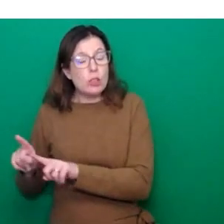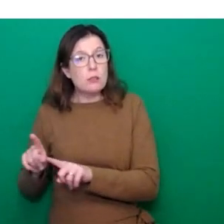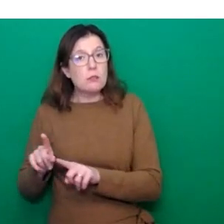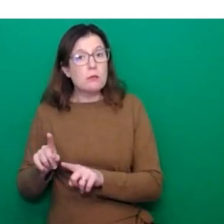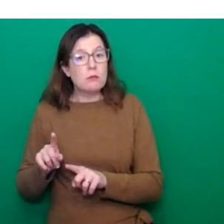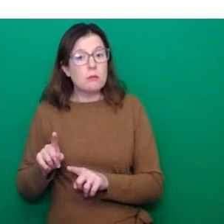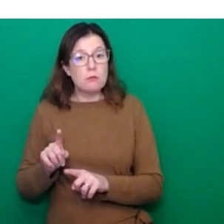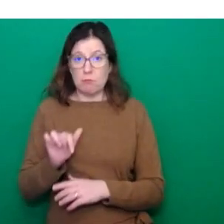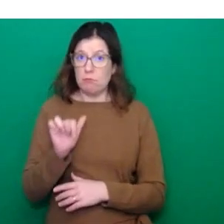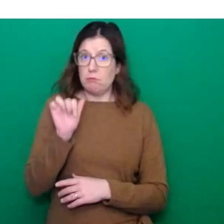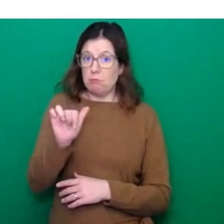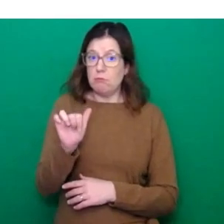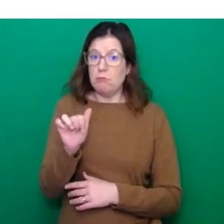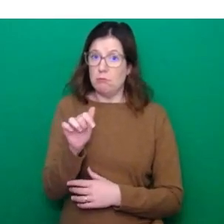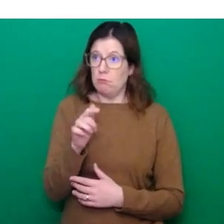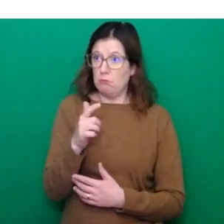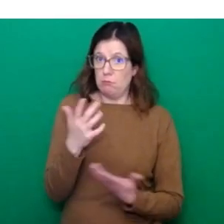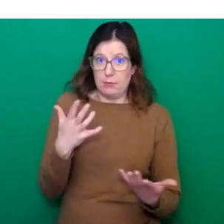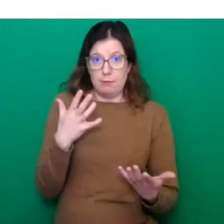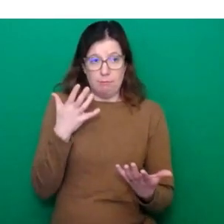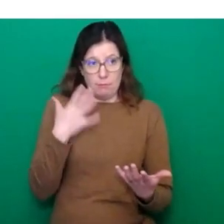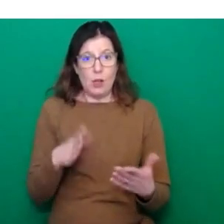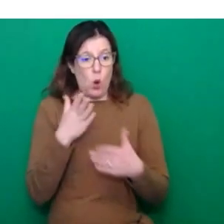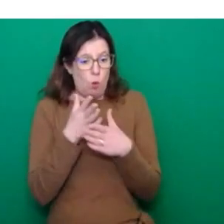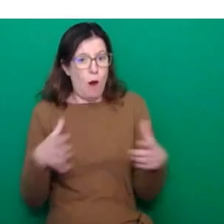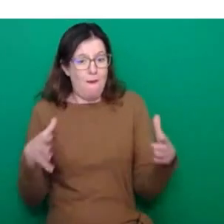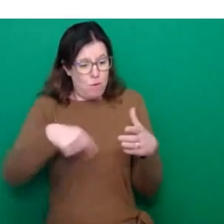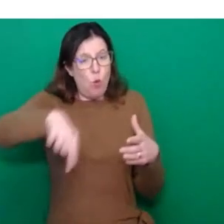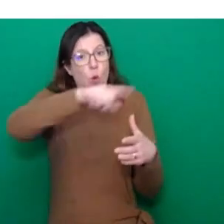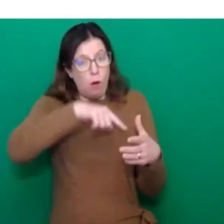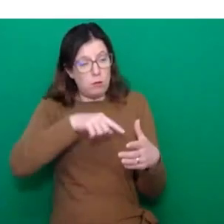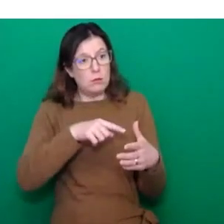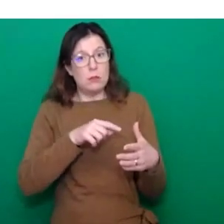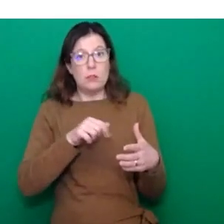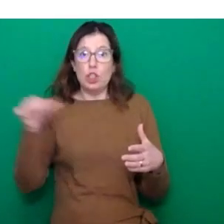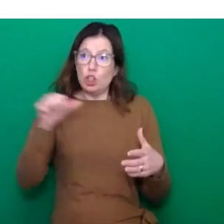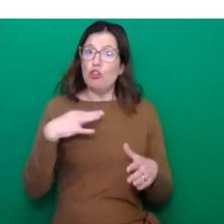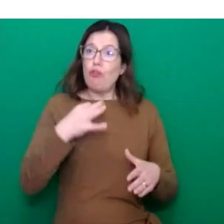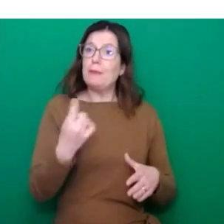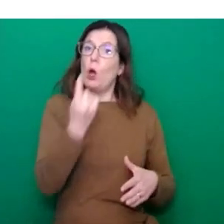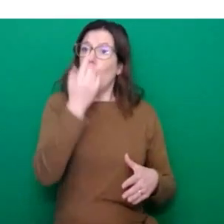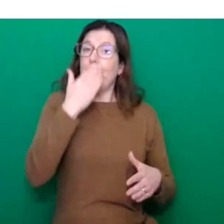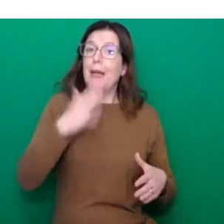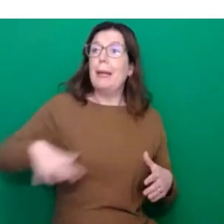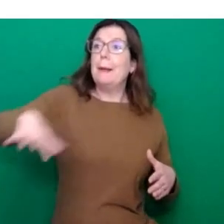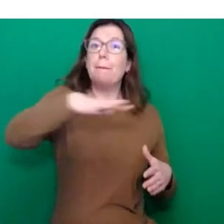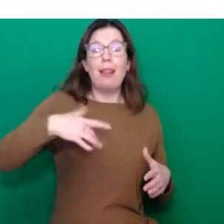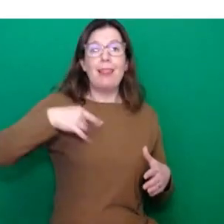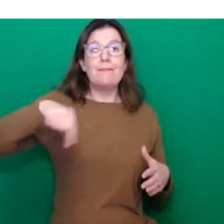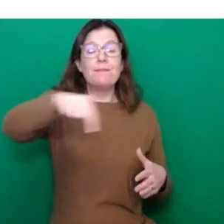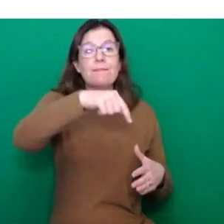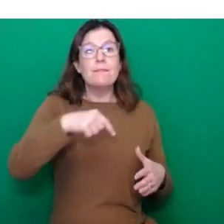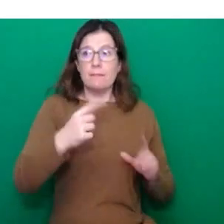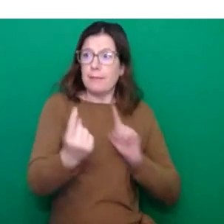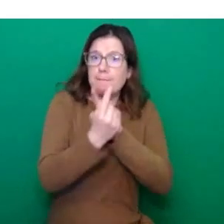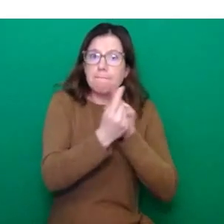you rightly said how important that is, that the workforce represents actually the population of people we're seeing. And I know